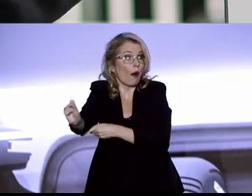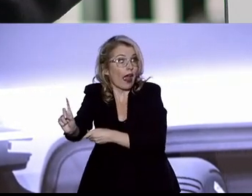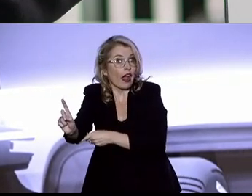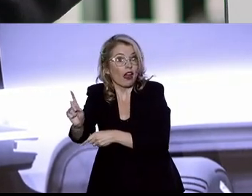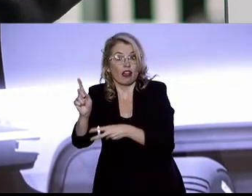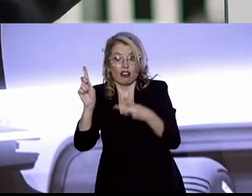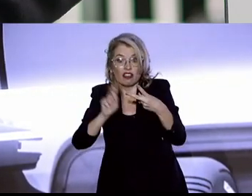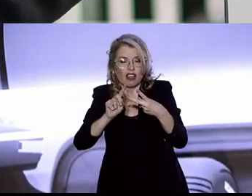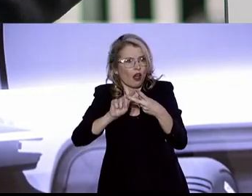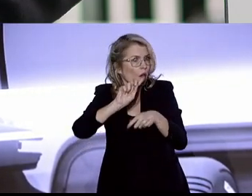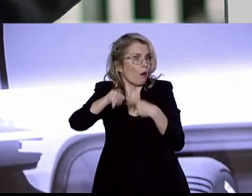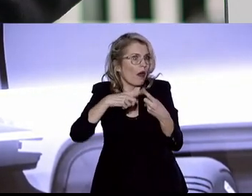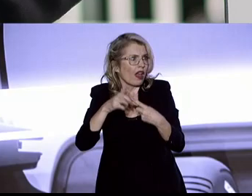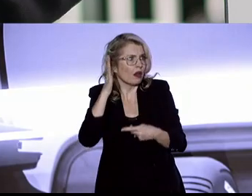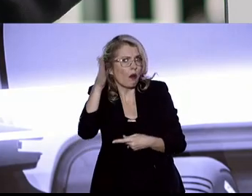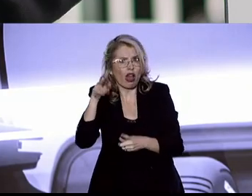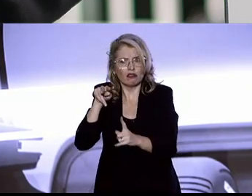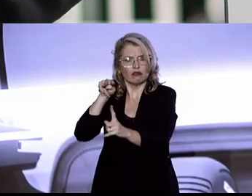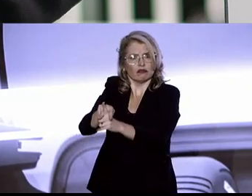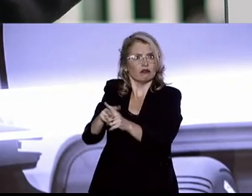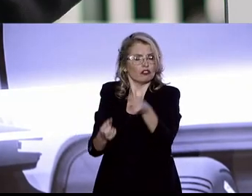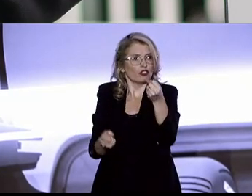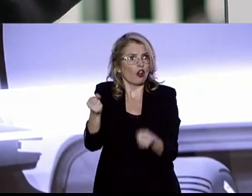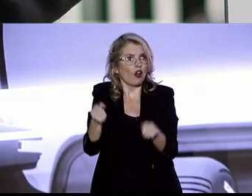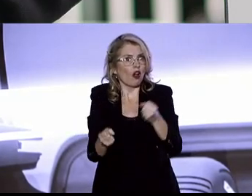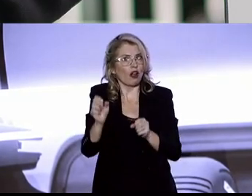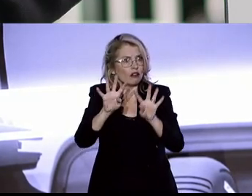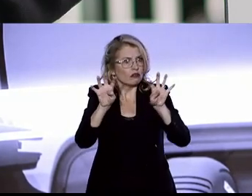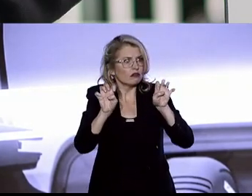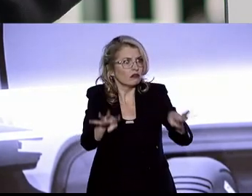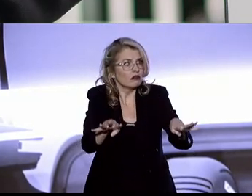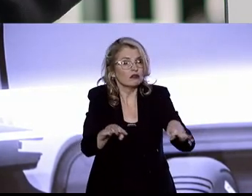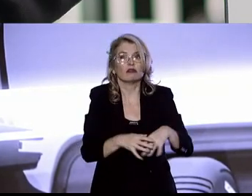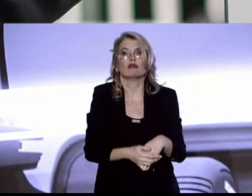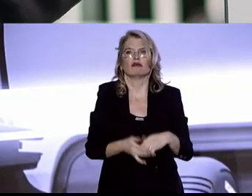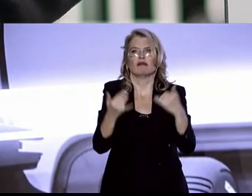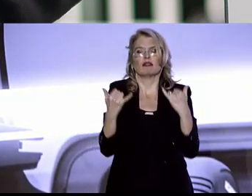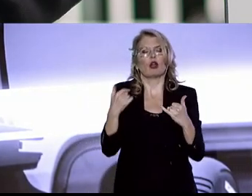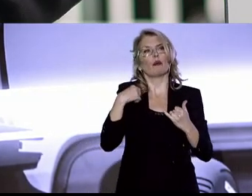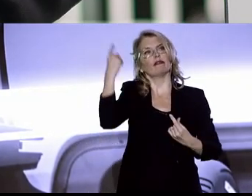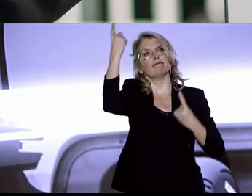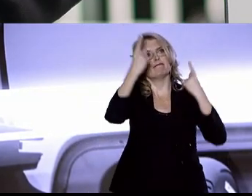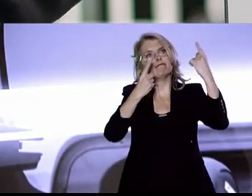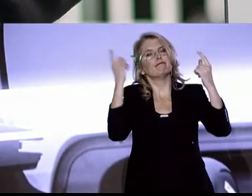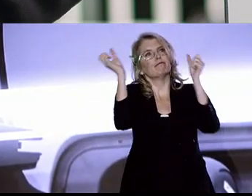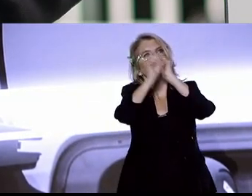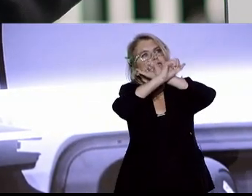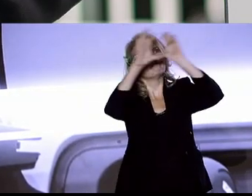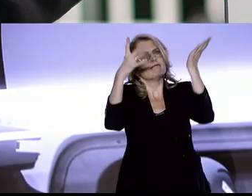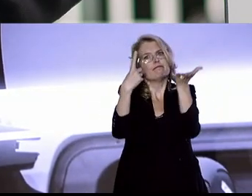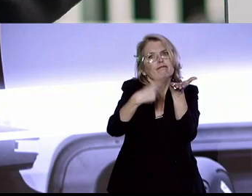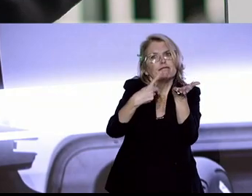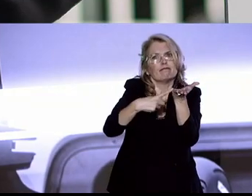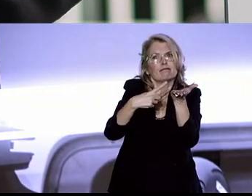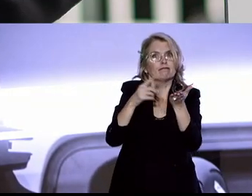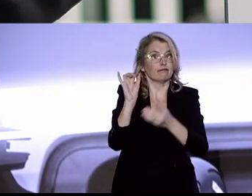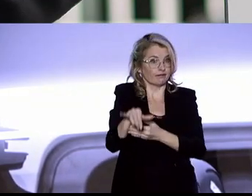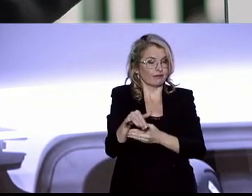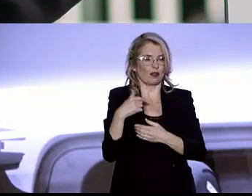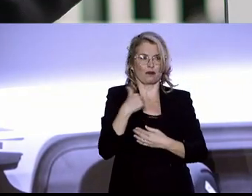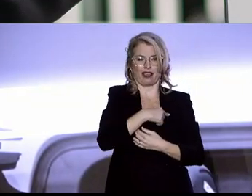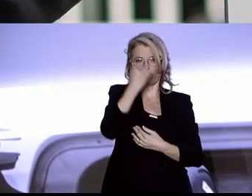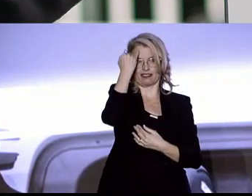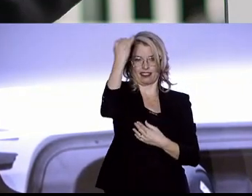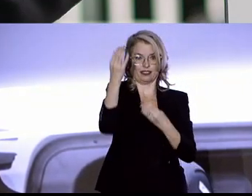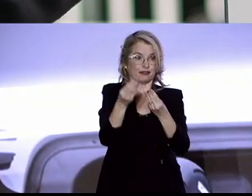all, when. Well, we have been thinking about this too, and